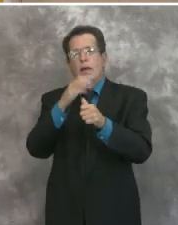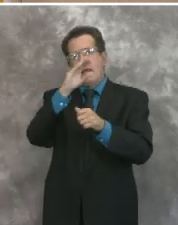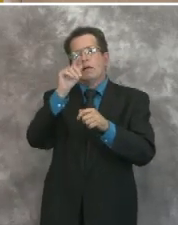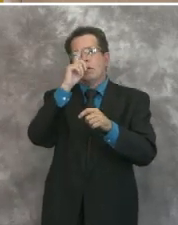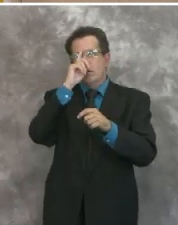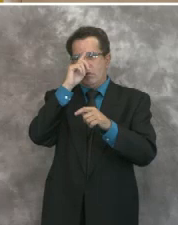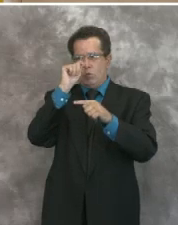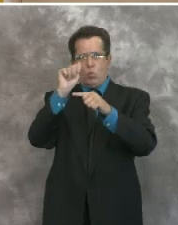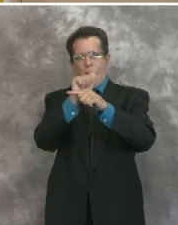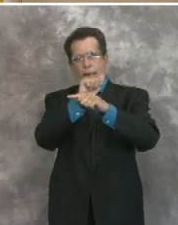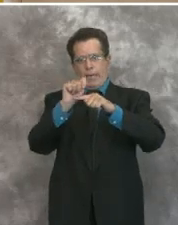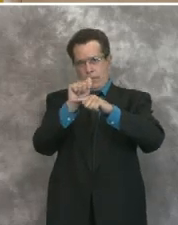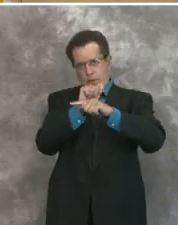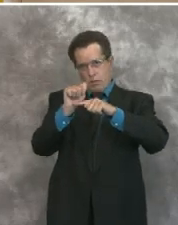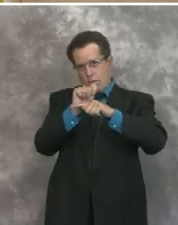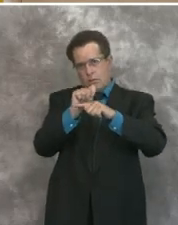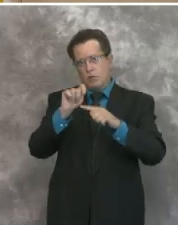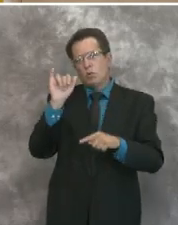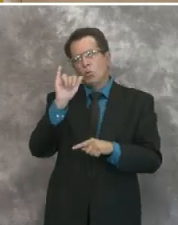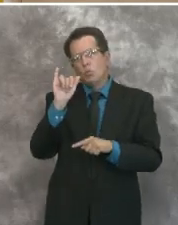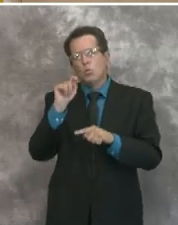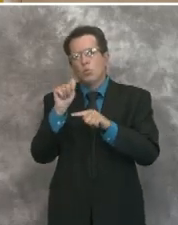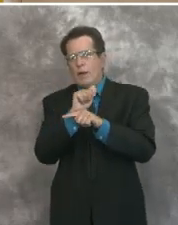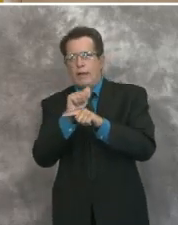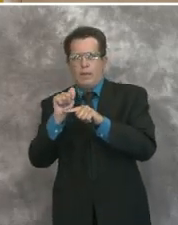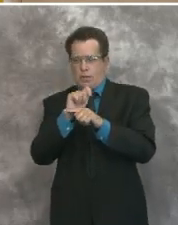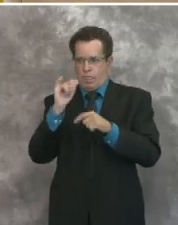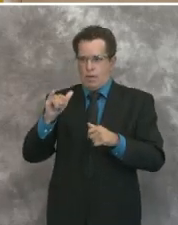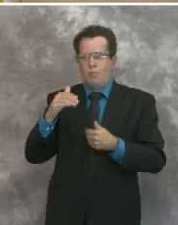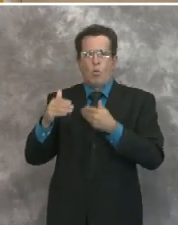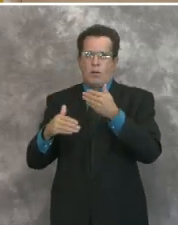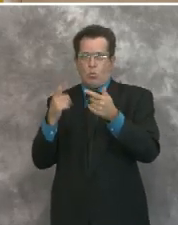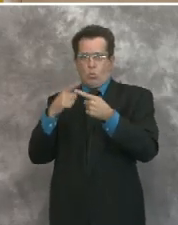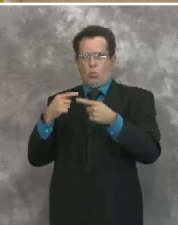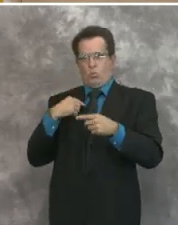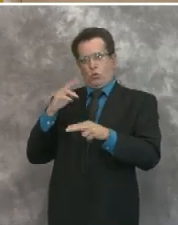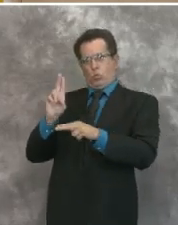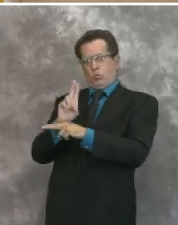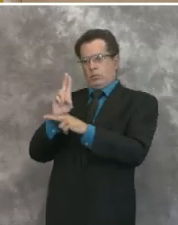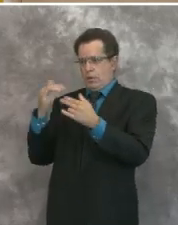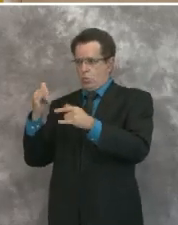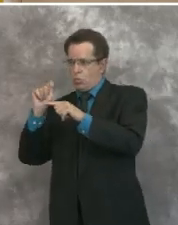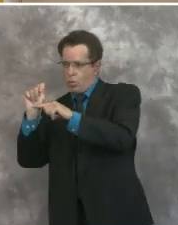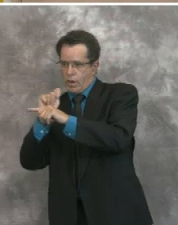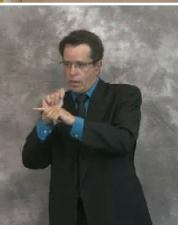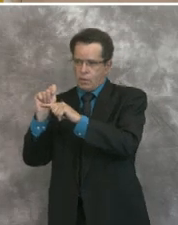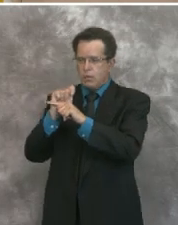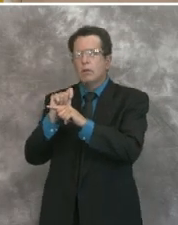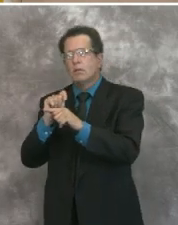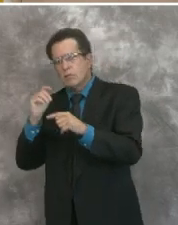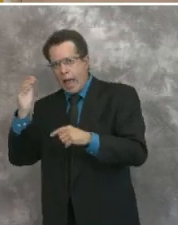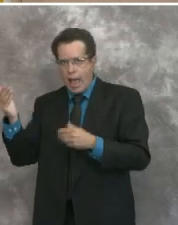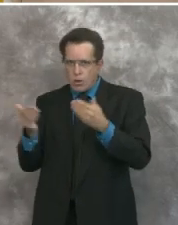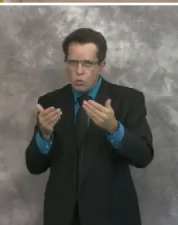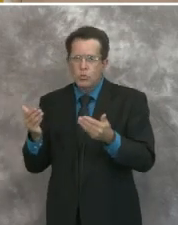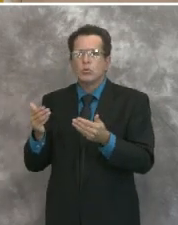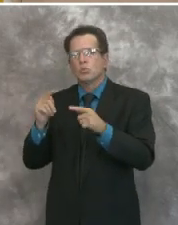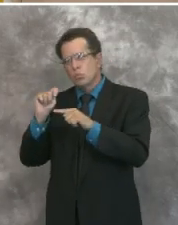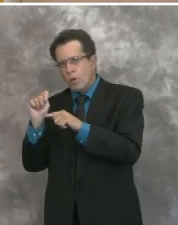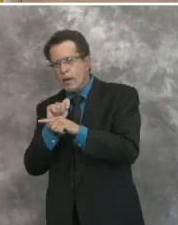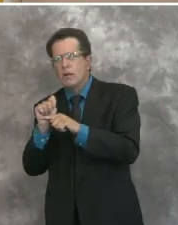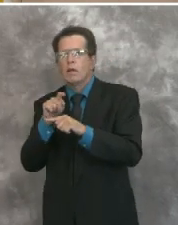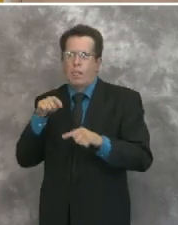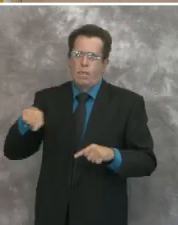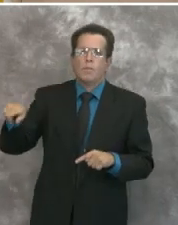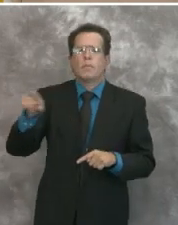just explained the training process that we're currently utilizing, and then we will also look at